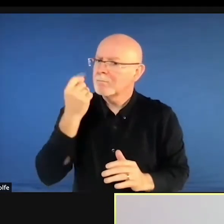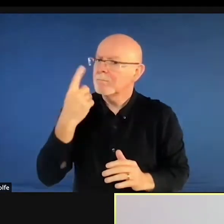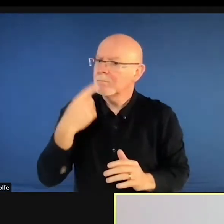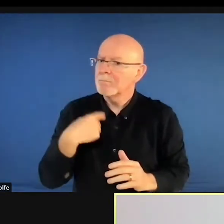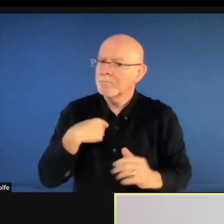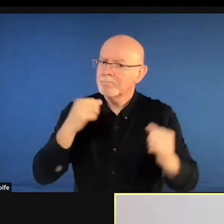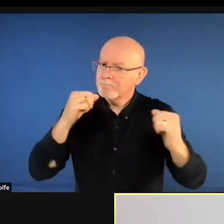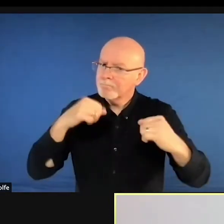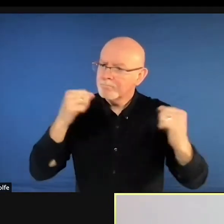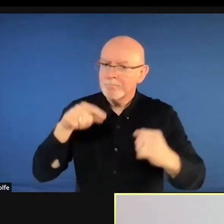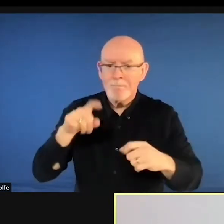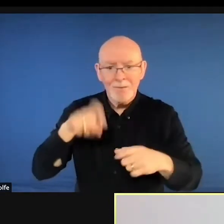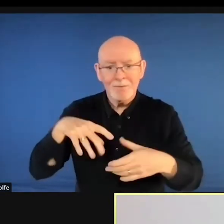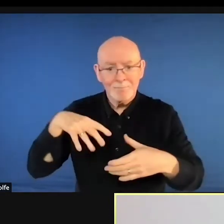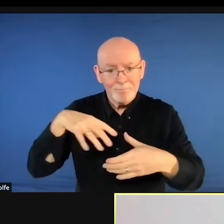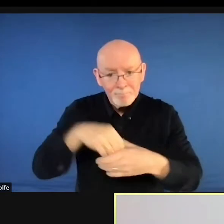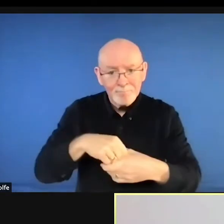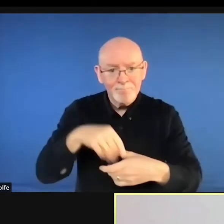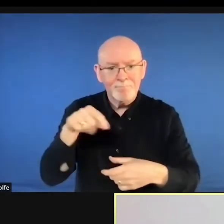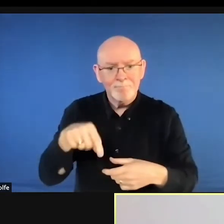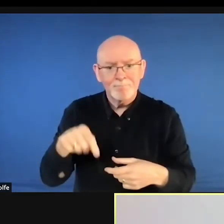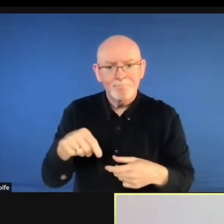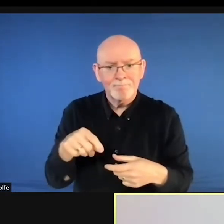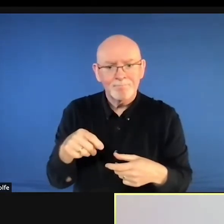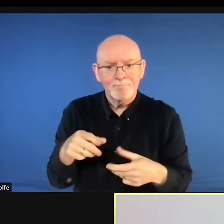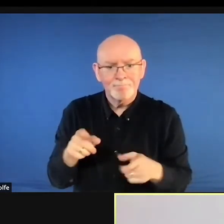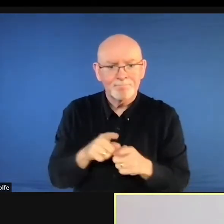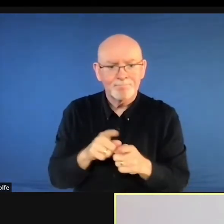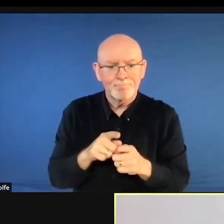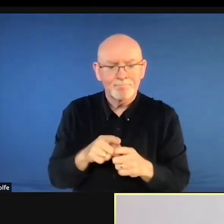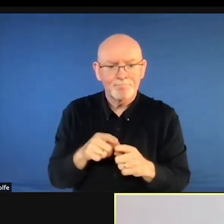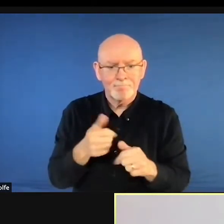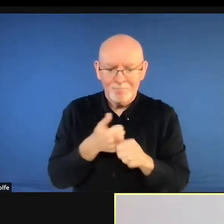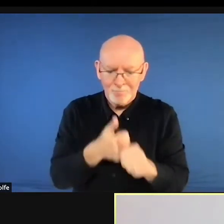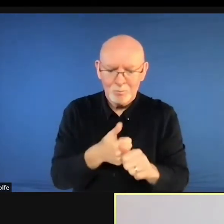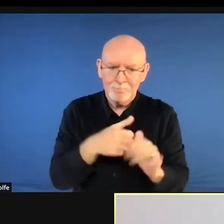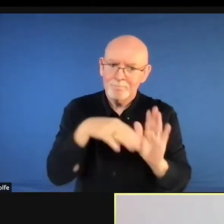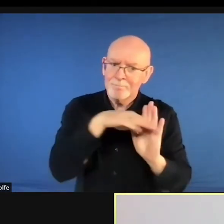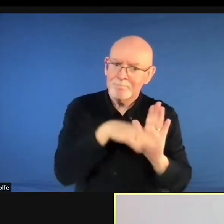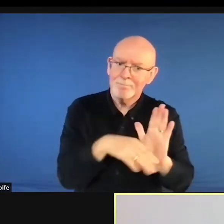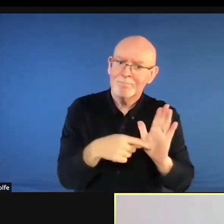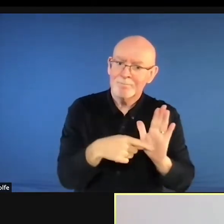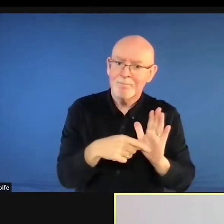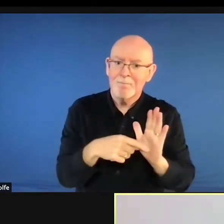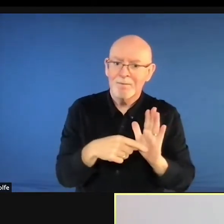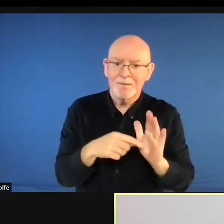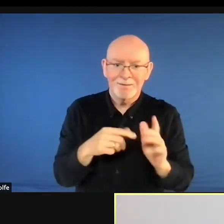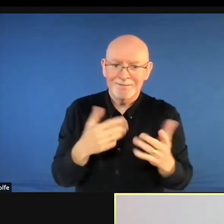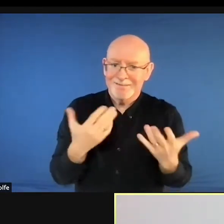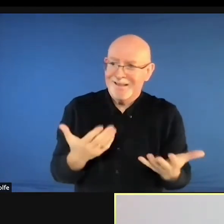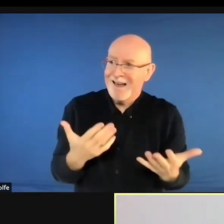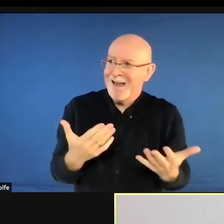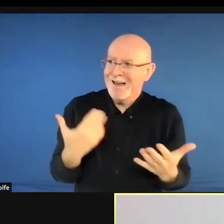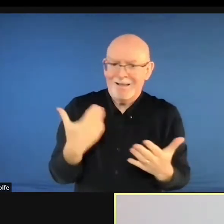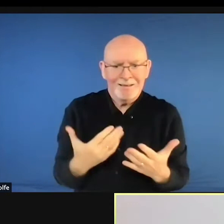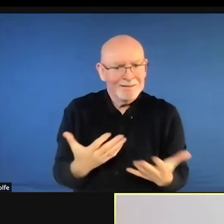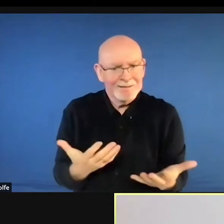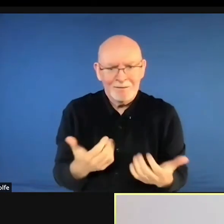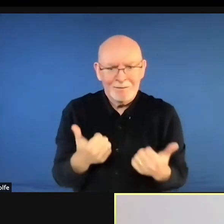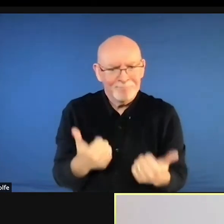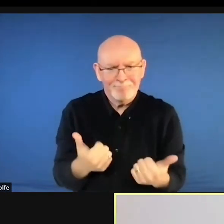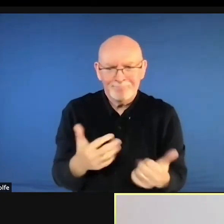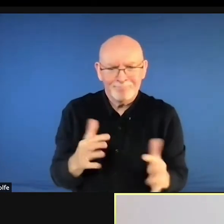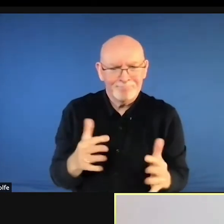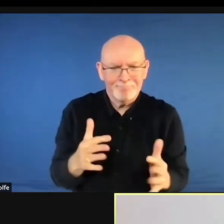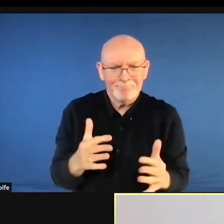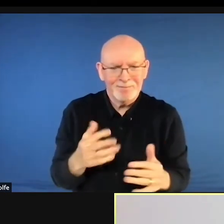refugee camps from the researchers. So and also as a refugee myself